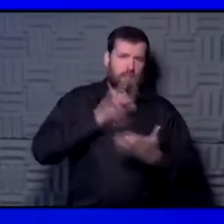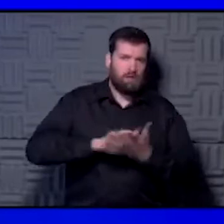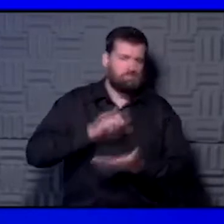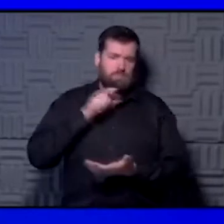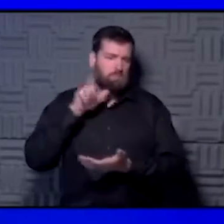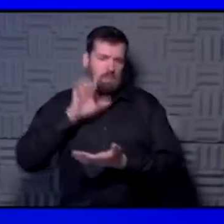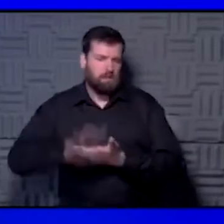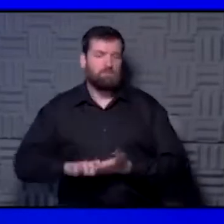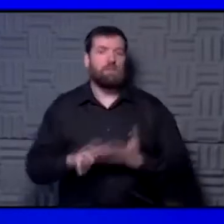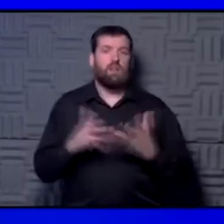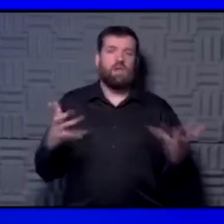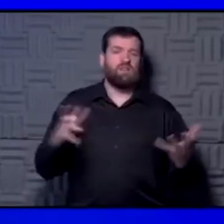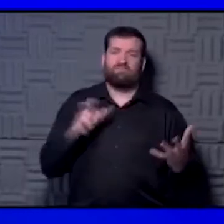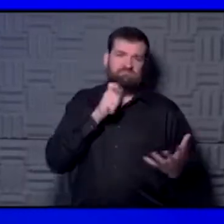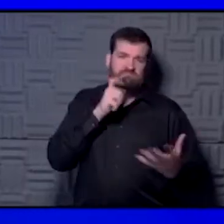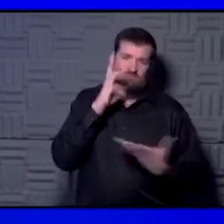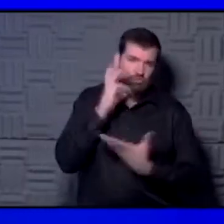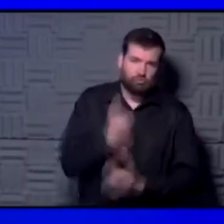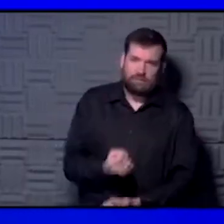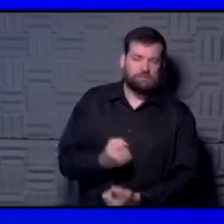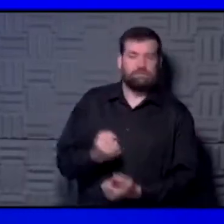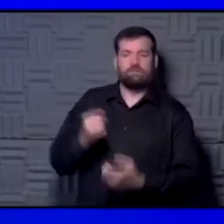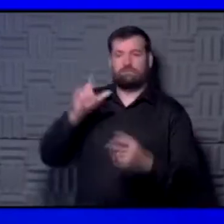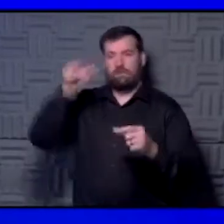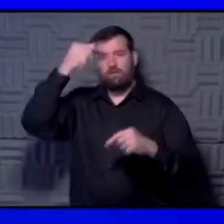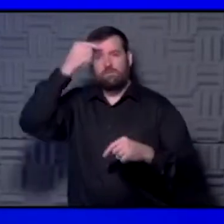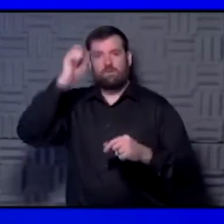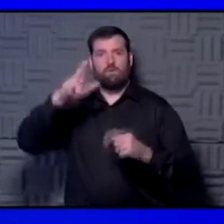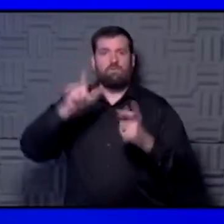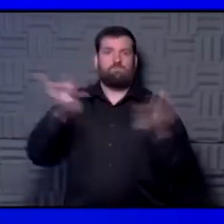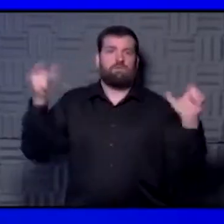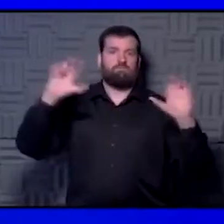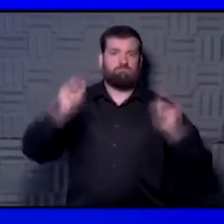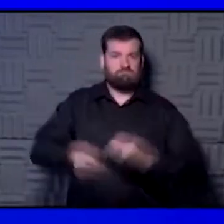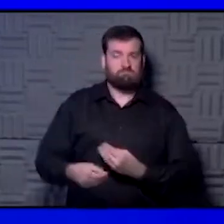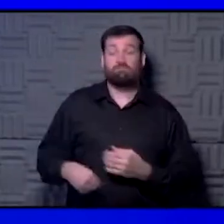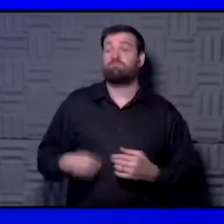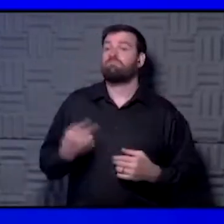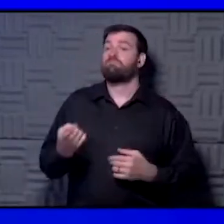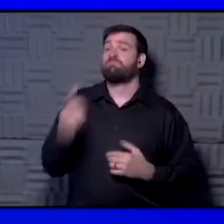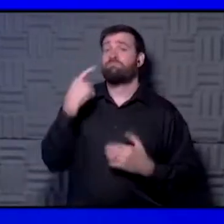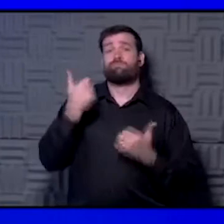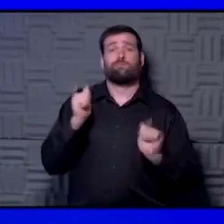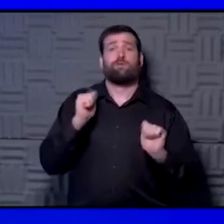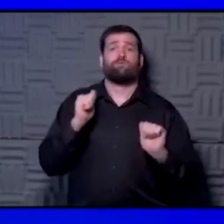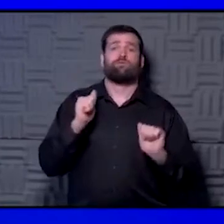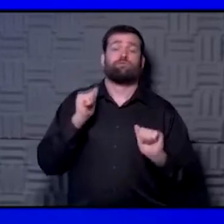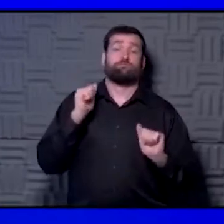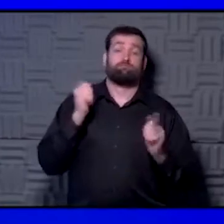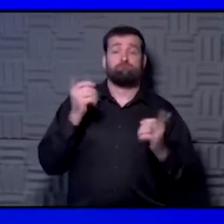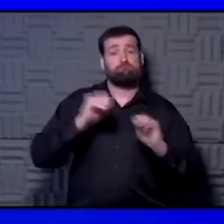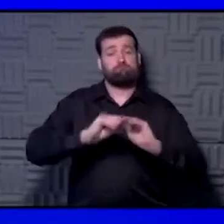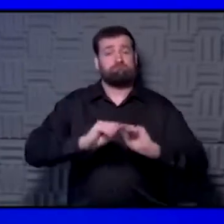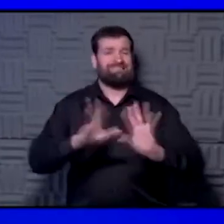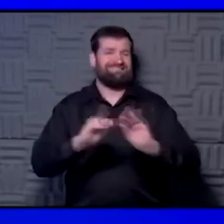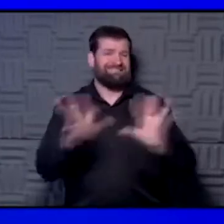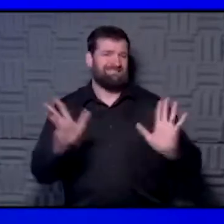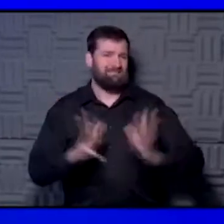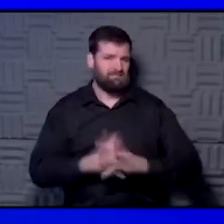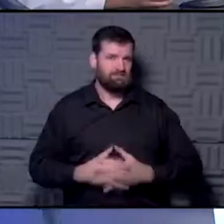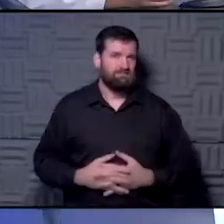of distrust of the government or other larger entities. So I think this is one more step to help with